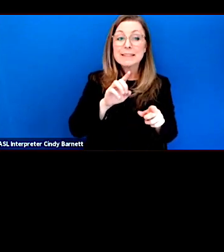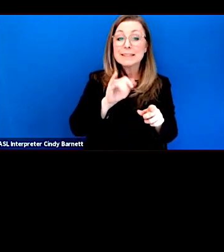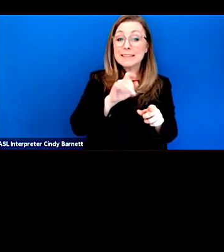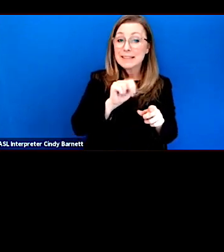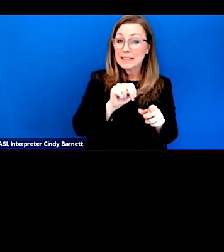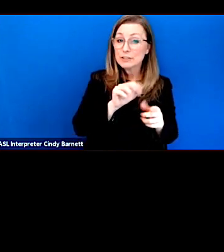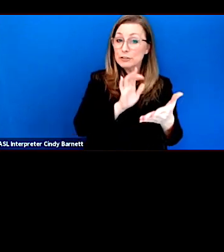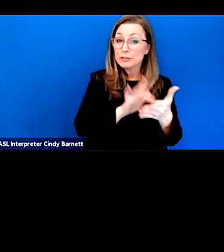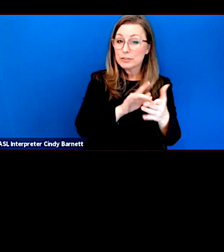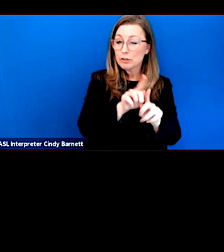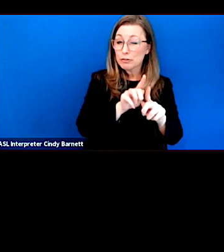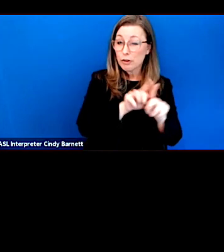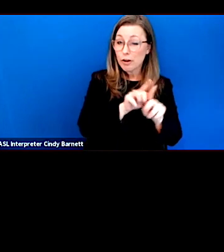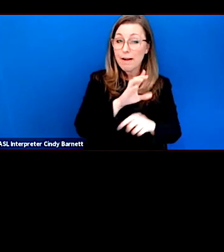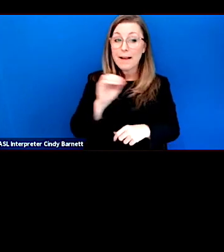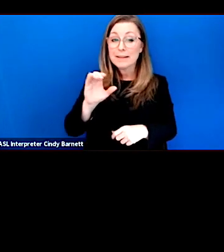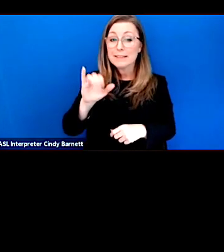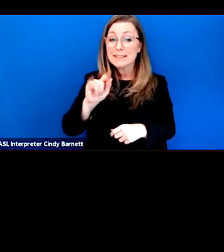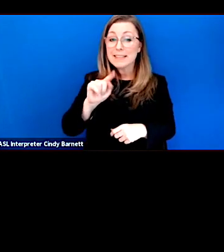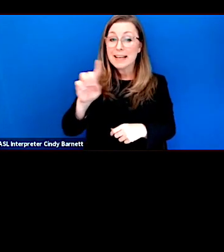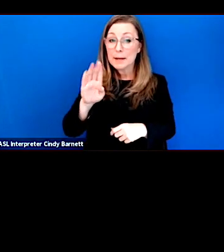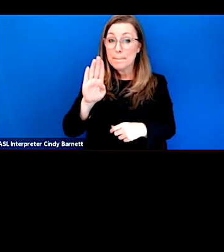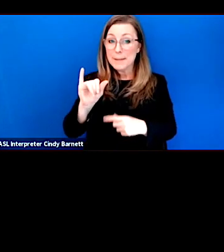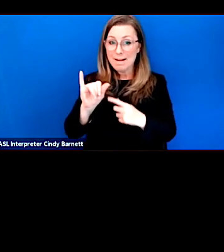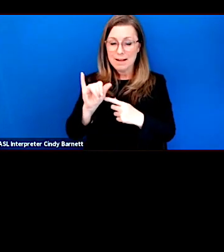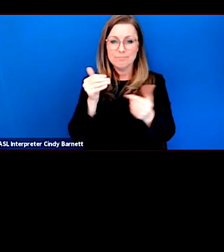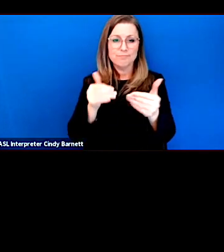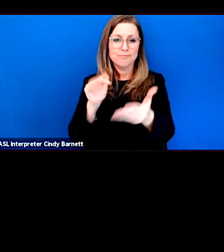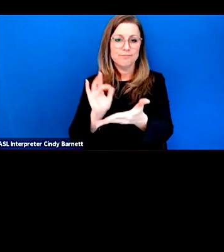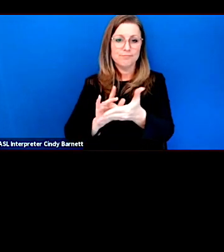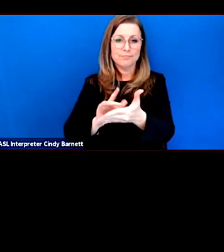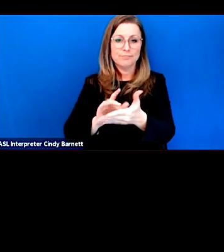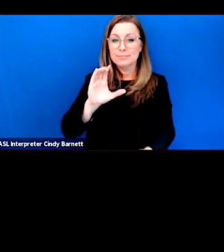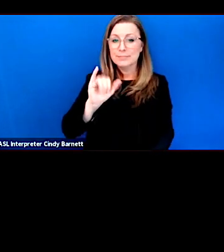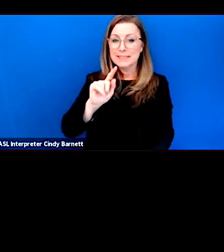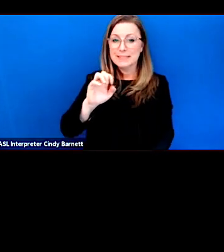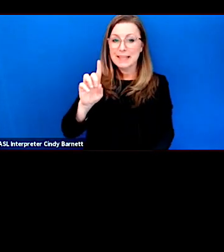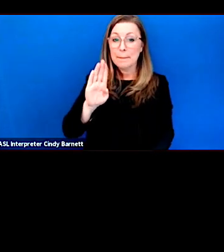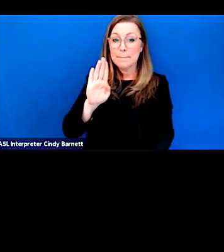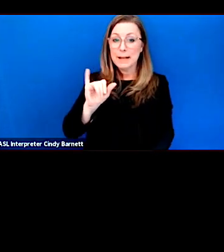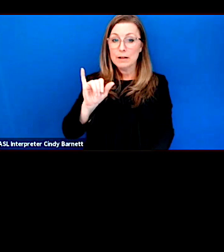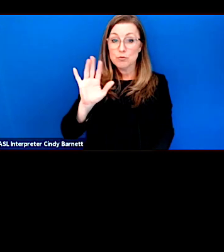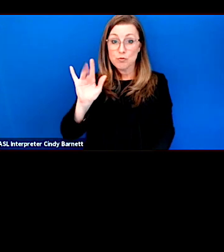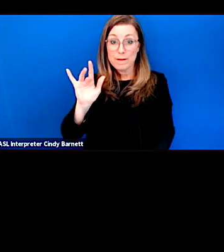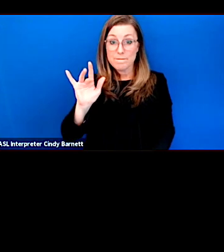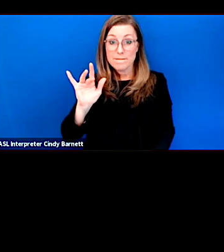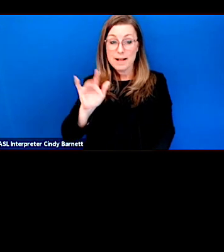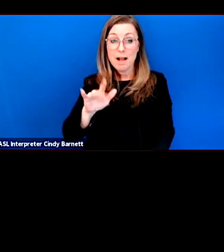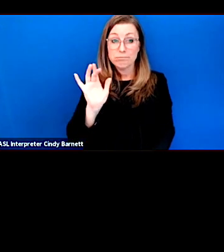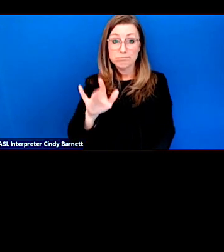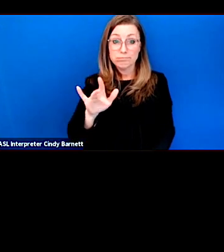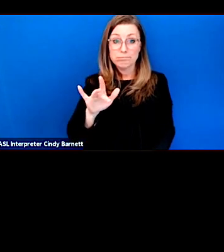cited by 25. And you click that, and you're going to see the 25 pieces